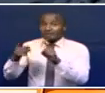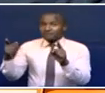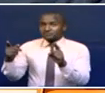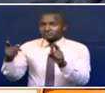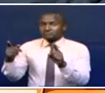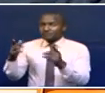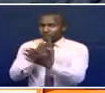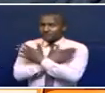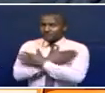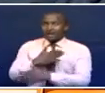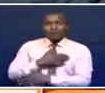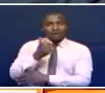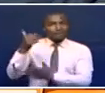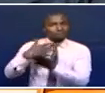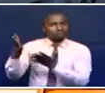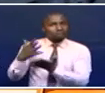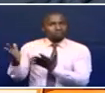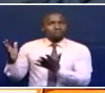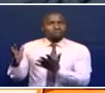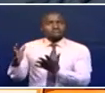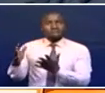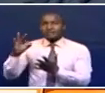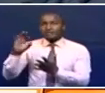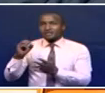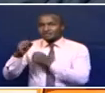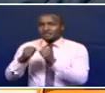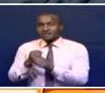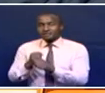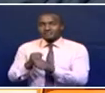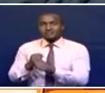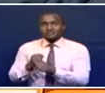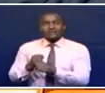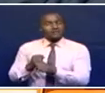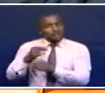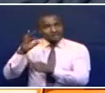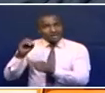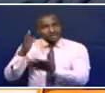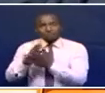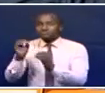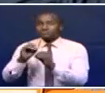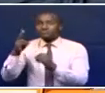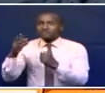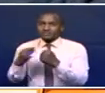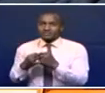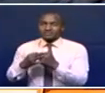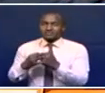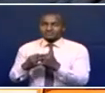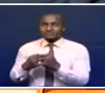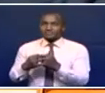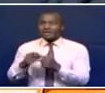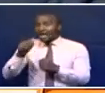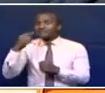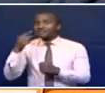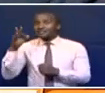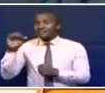our friends, are very generous with giving me 30 years. It wasn't 30 years. 28, okay. 30, you know, what's 2 years amongst friends? Some are